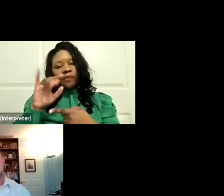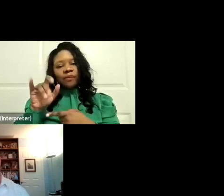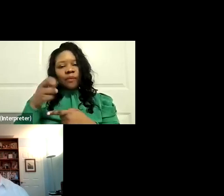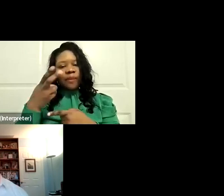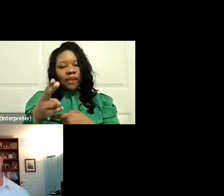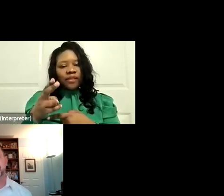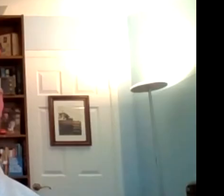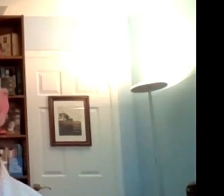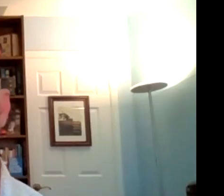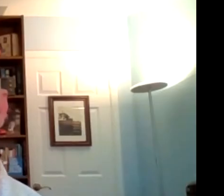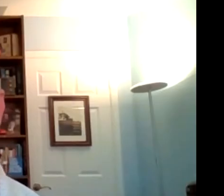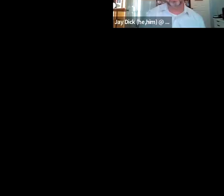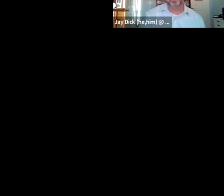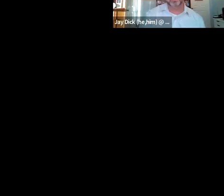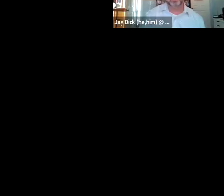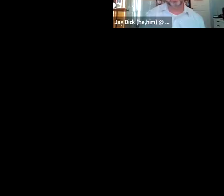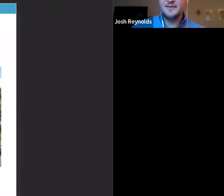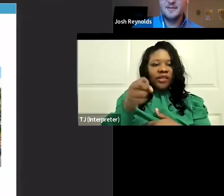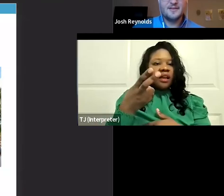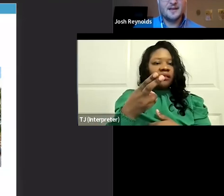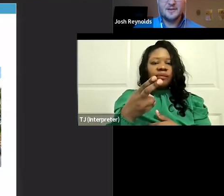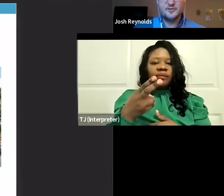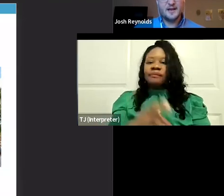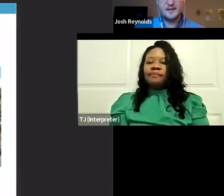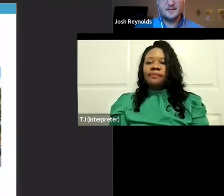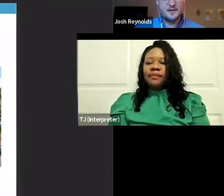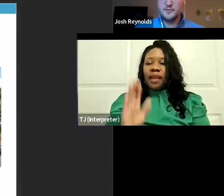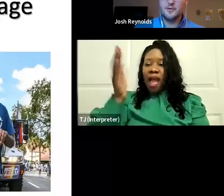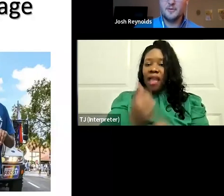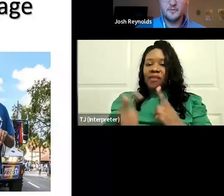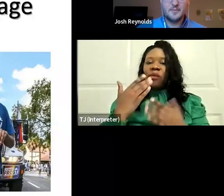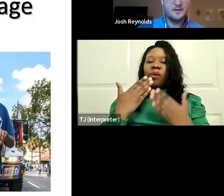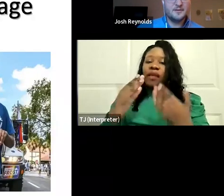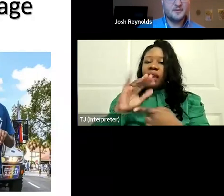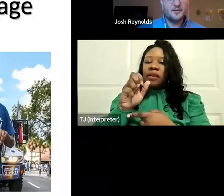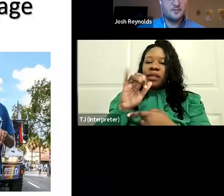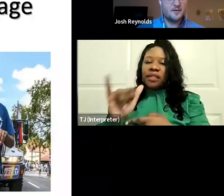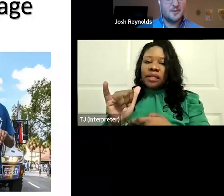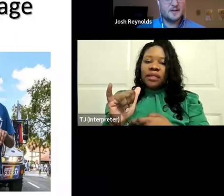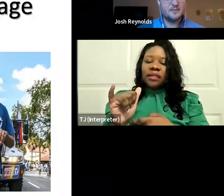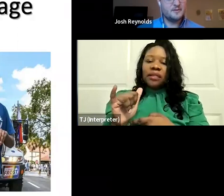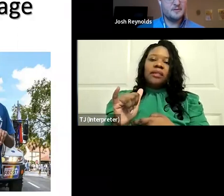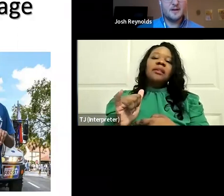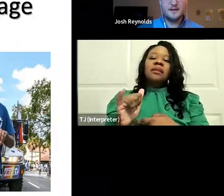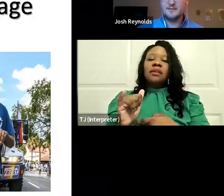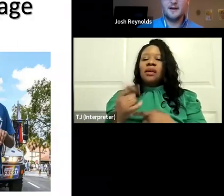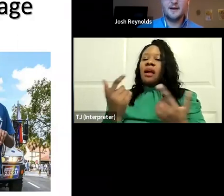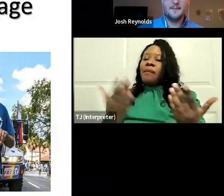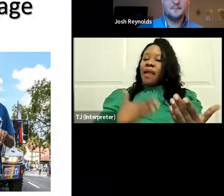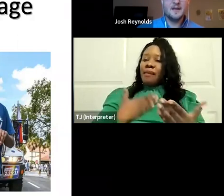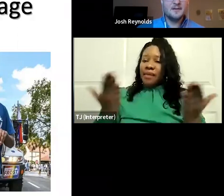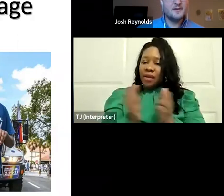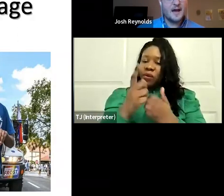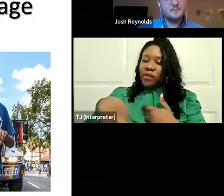Election Day. Josh, go ahead. Hi, everyone. Thank you, Jay, and thank you to our wonderful speakers. It's so lovely to be here with you guys.